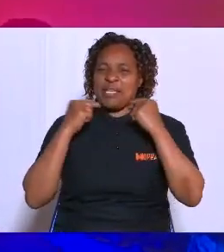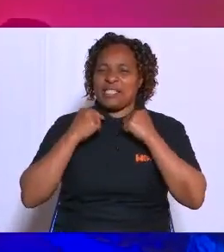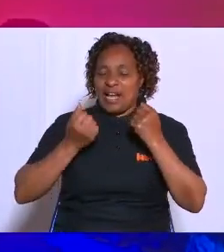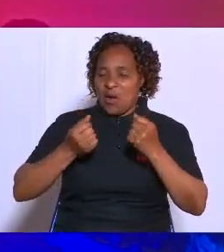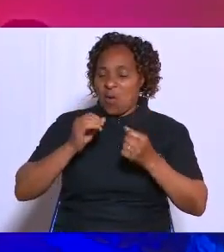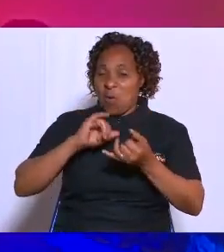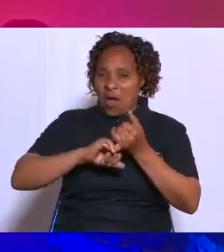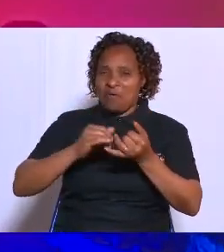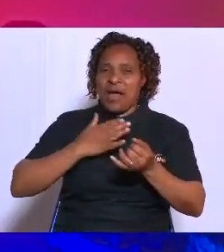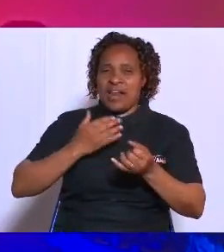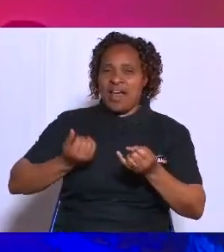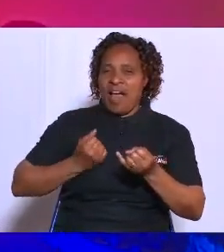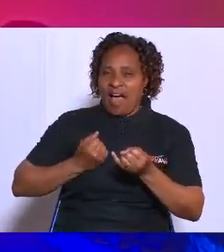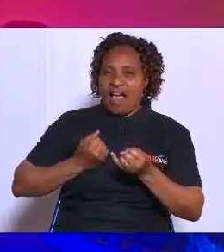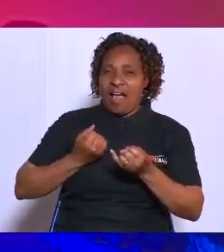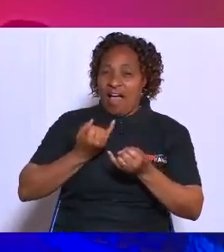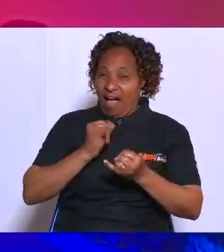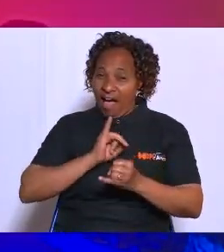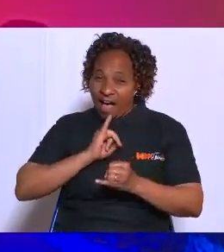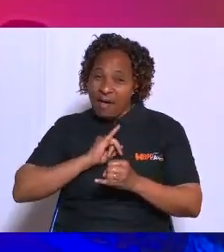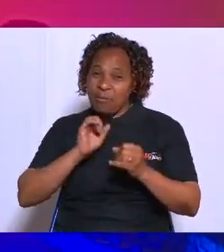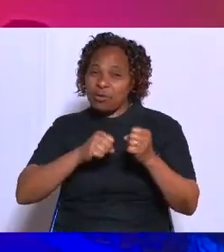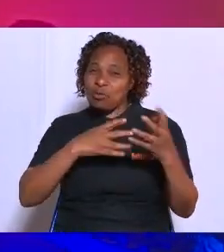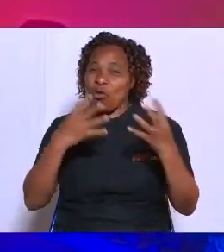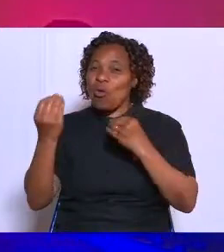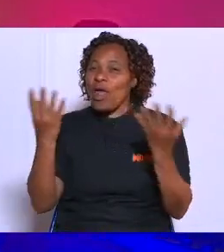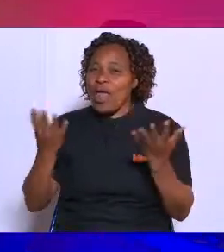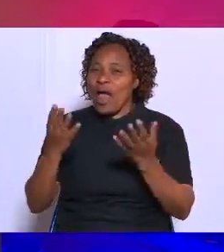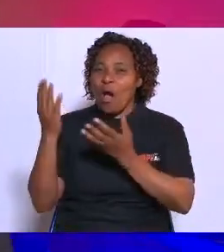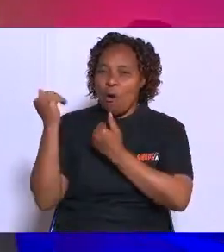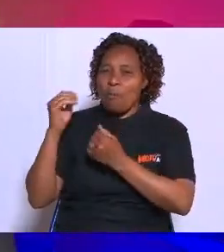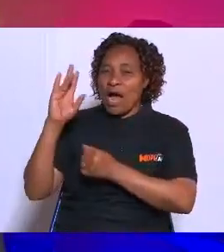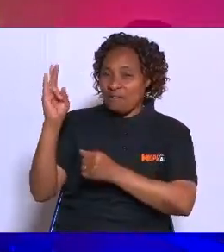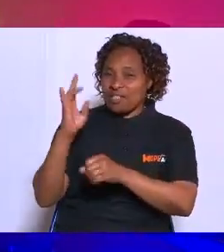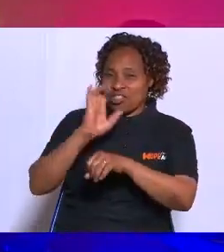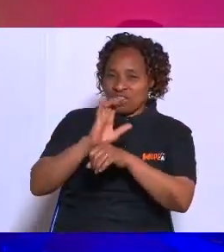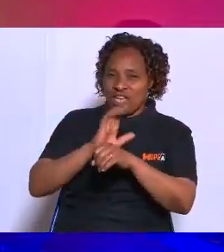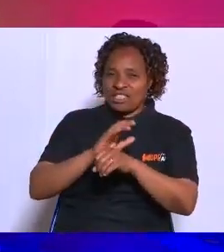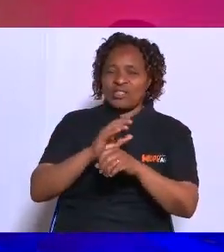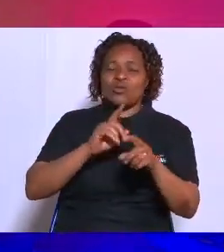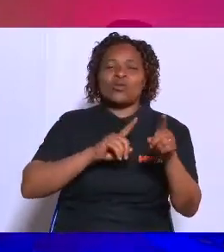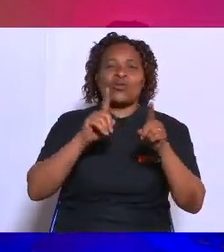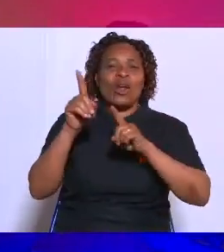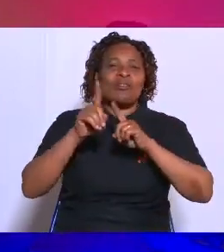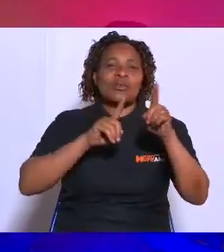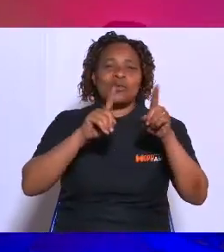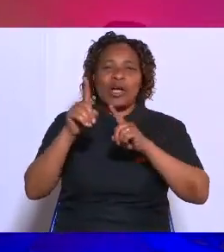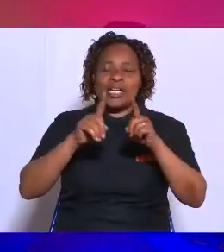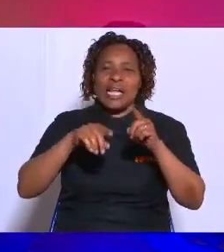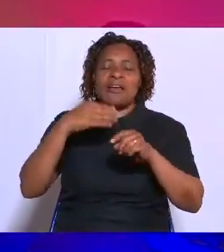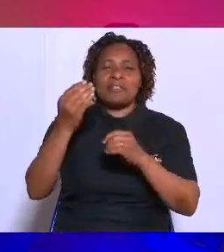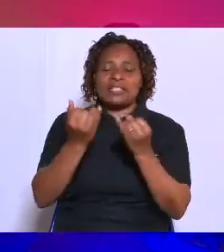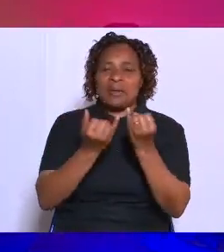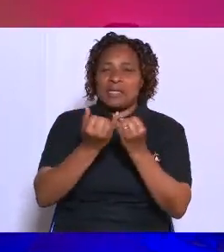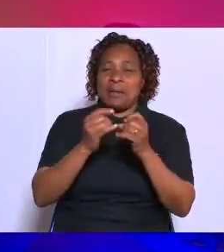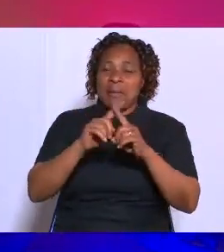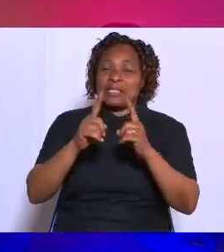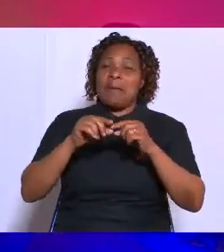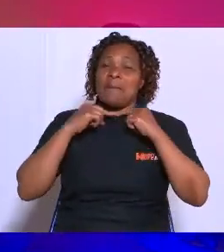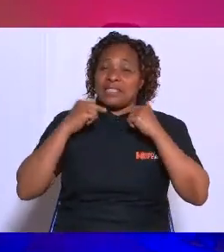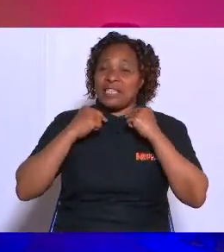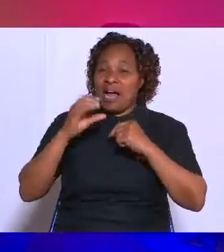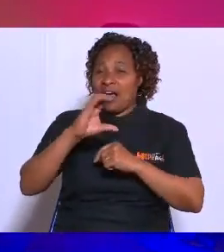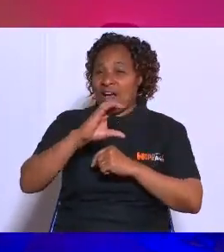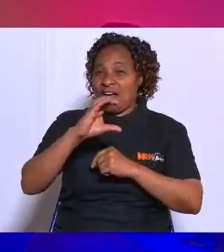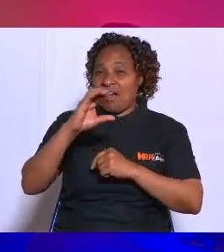I attend the Living Hope Seventh-day Adventist Church and when we're not traveling we're there every Sabbath Pastor Christian